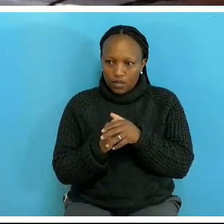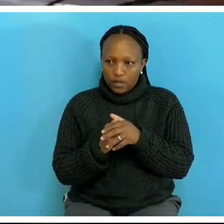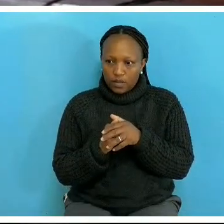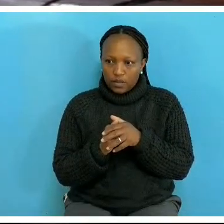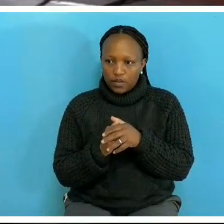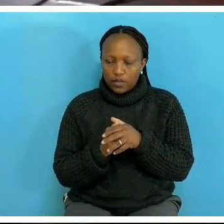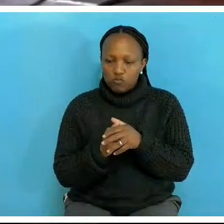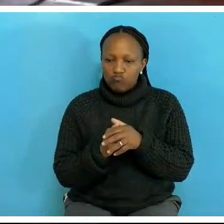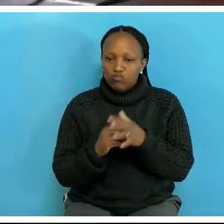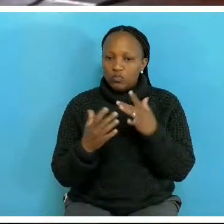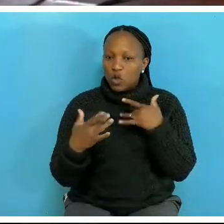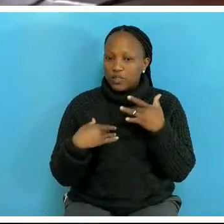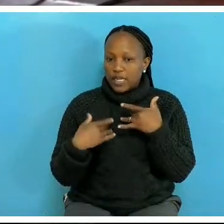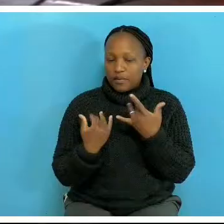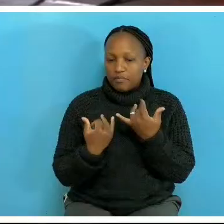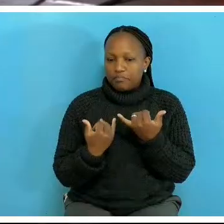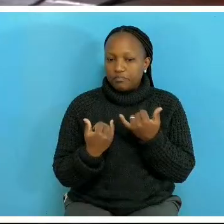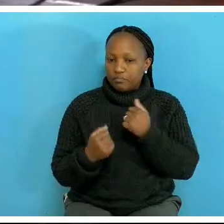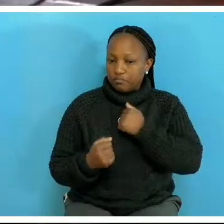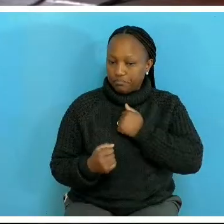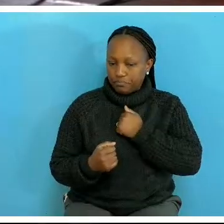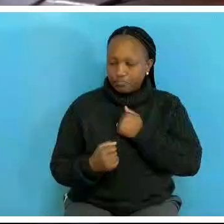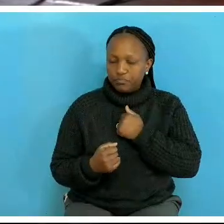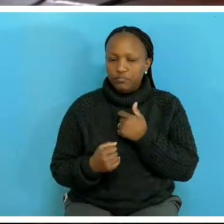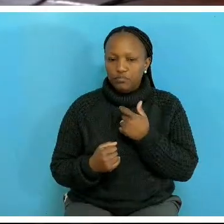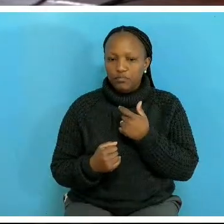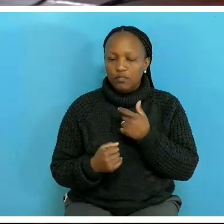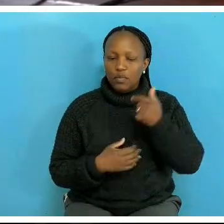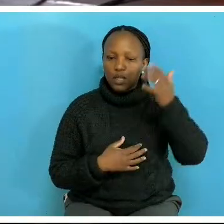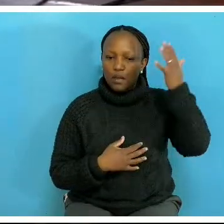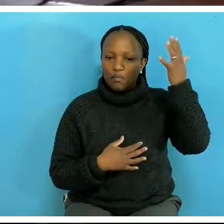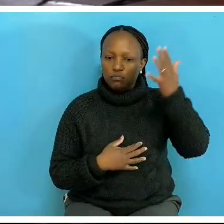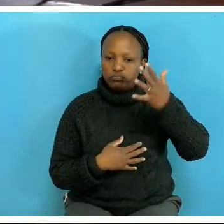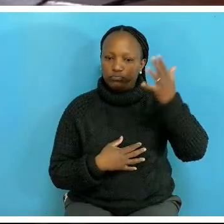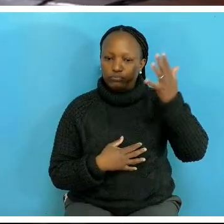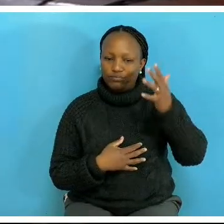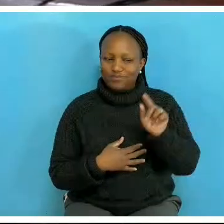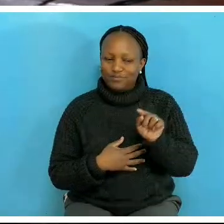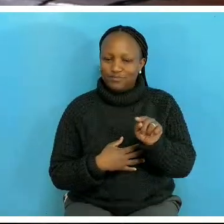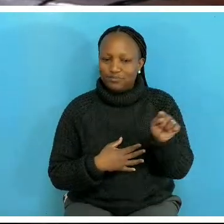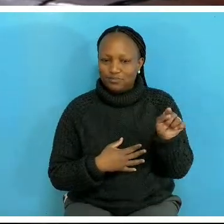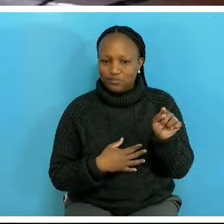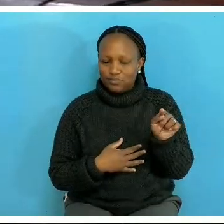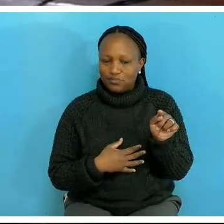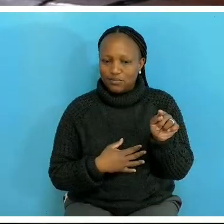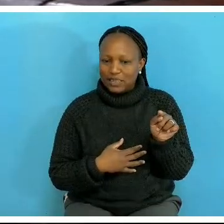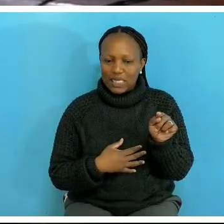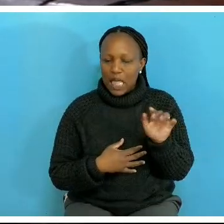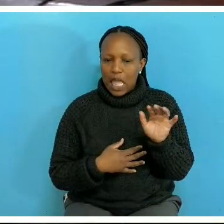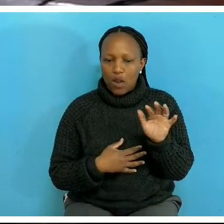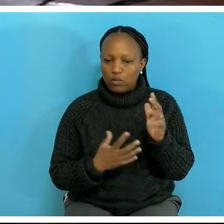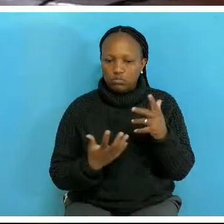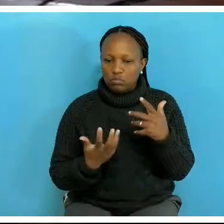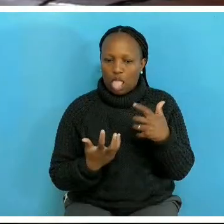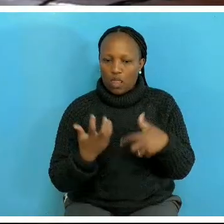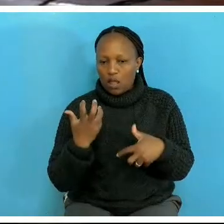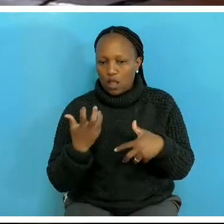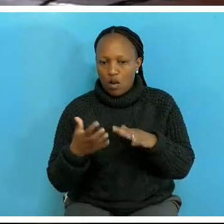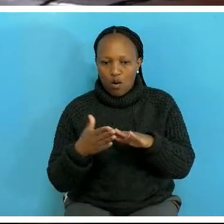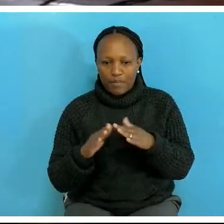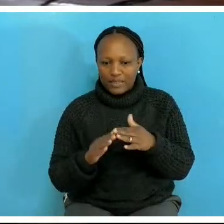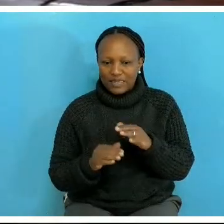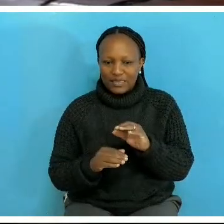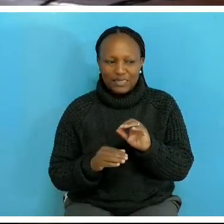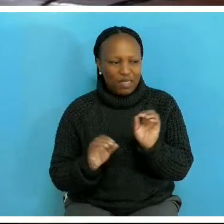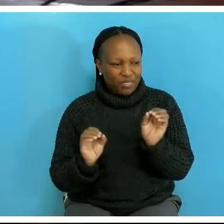my concern is most of the presentations are not hitting home. None of them